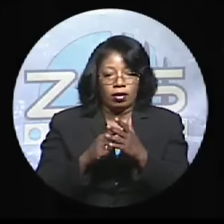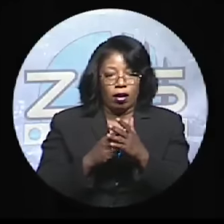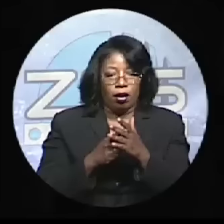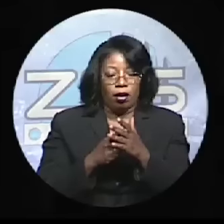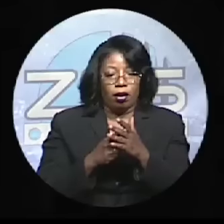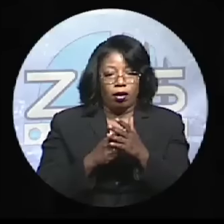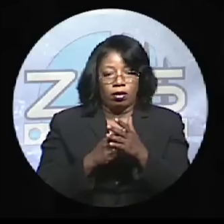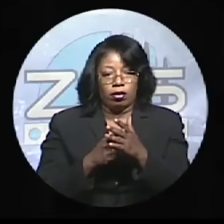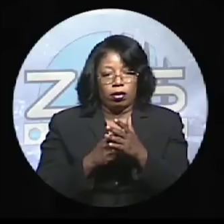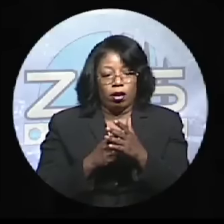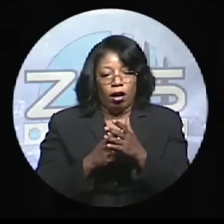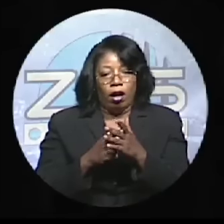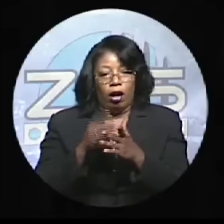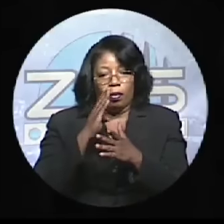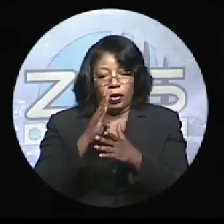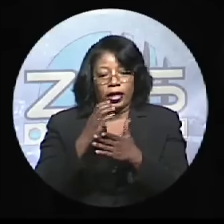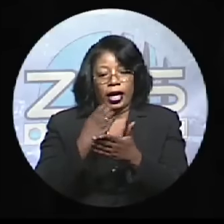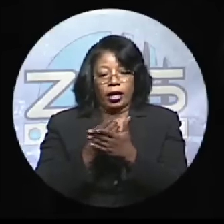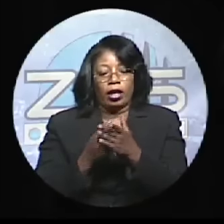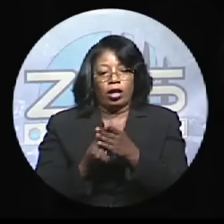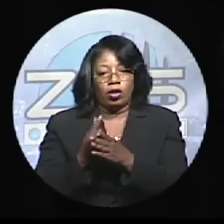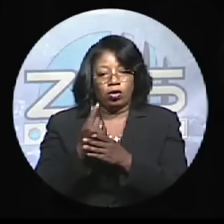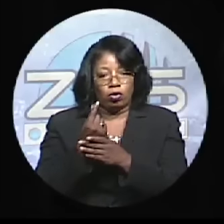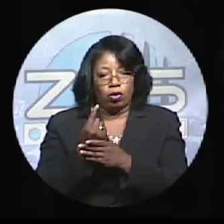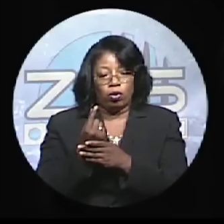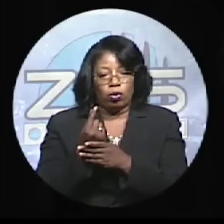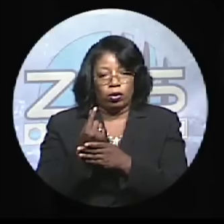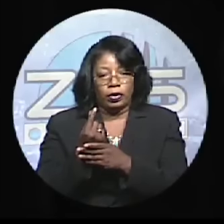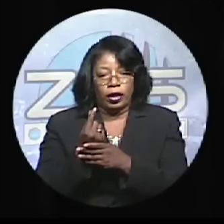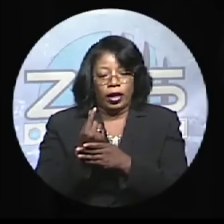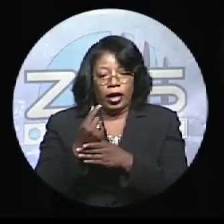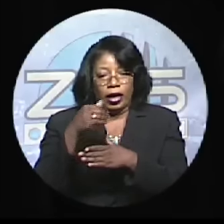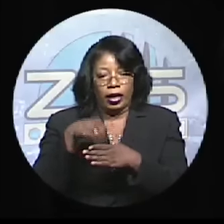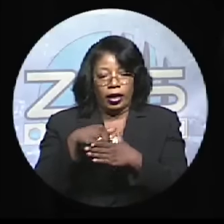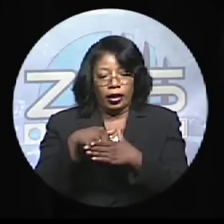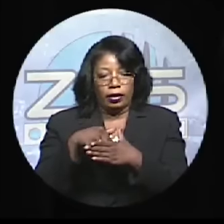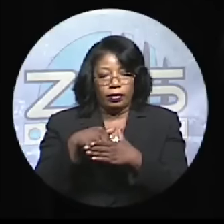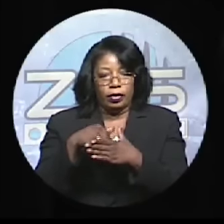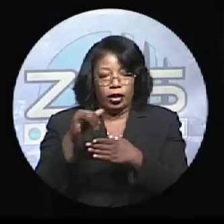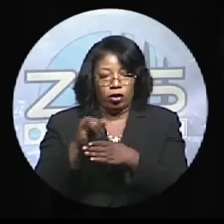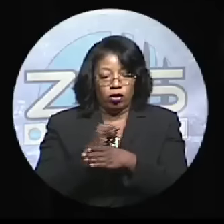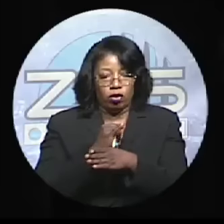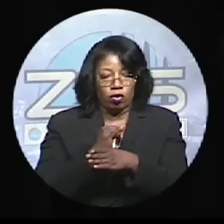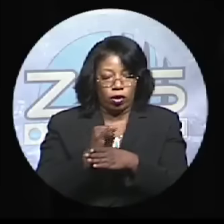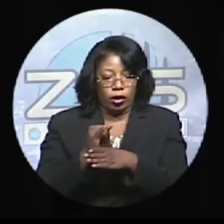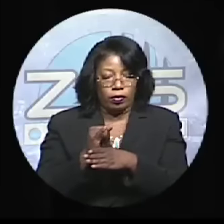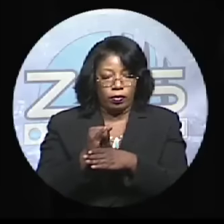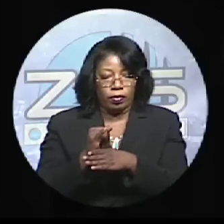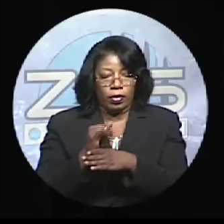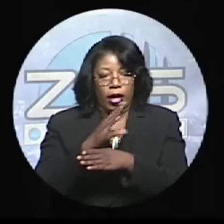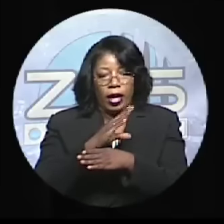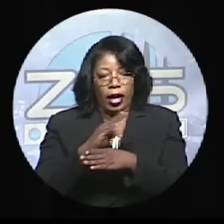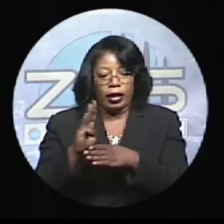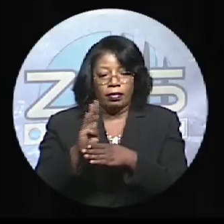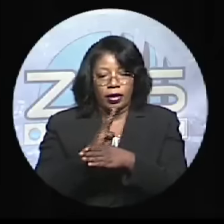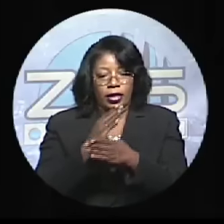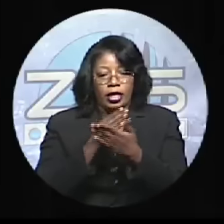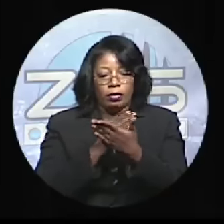growth, employment, human capital development, industry diversification, and business